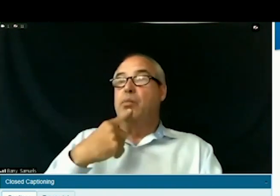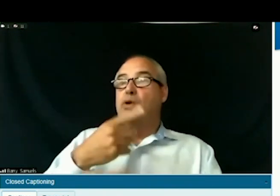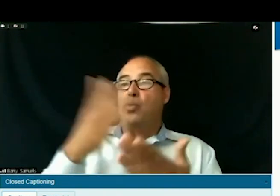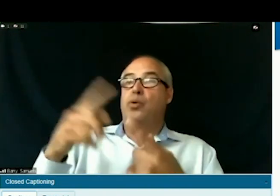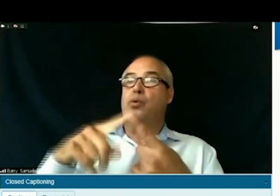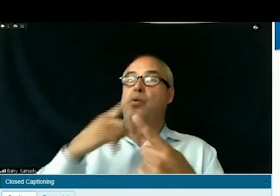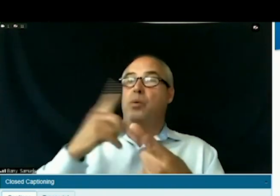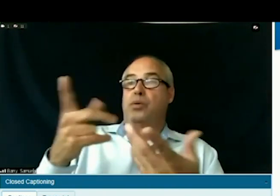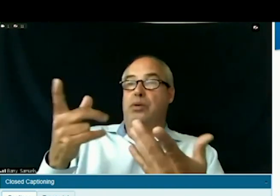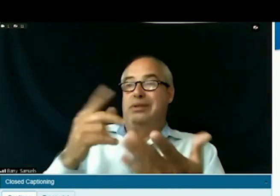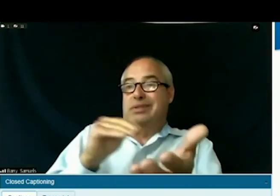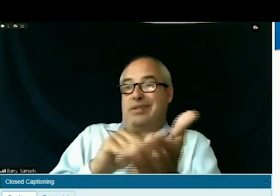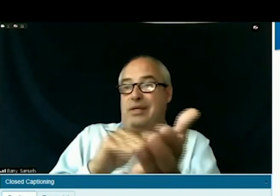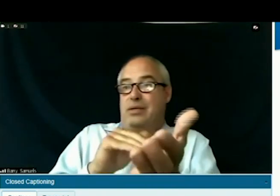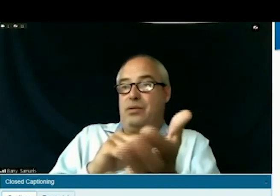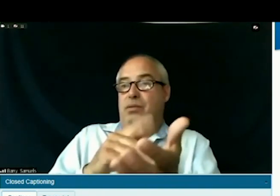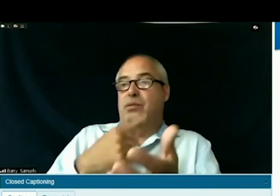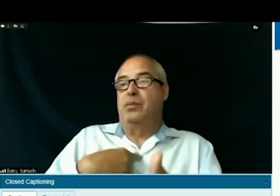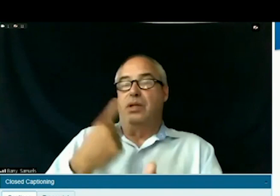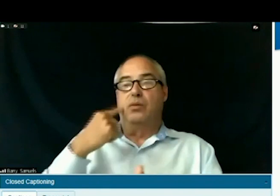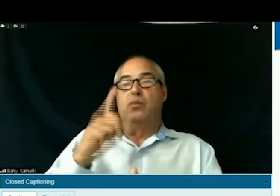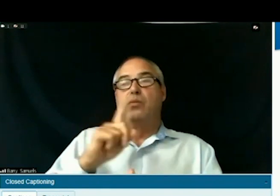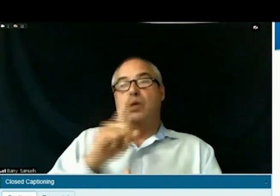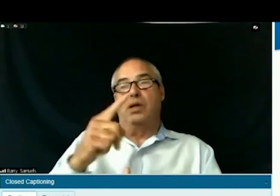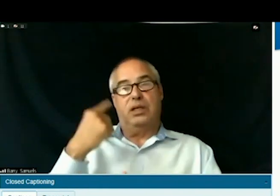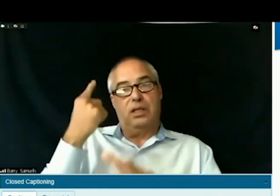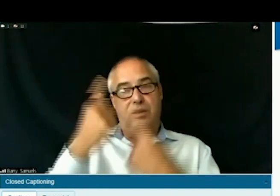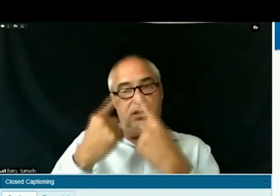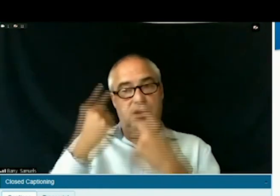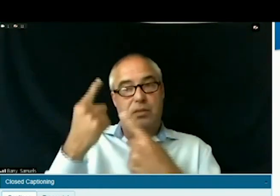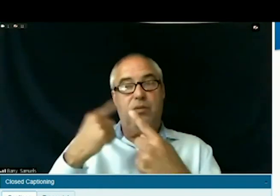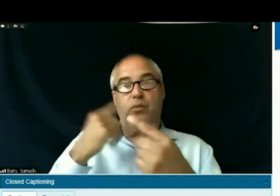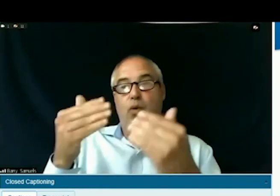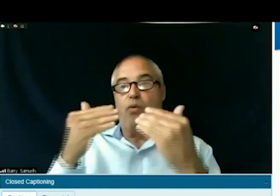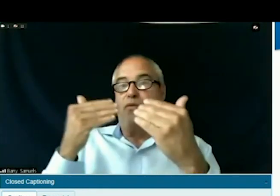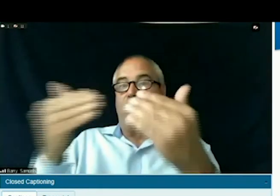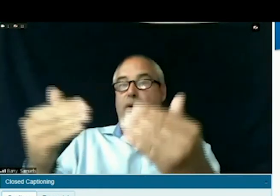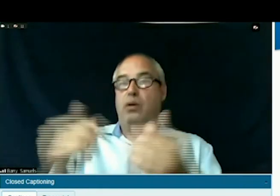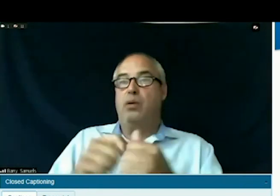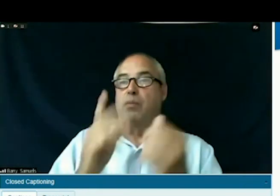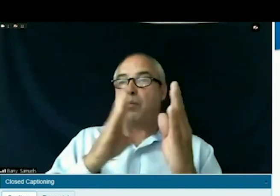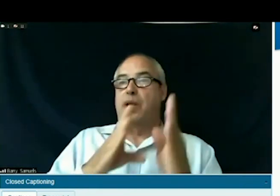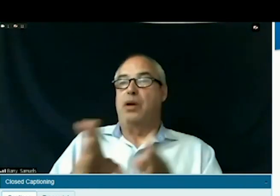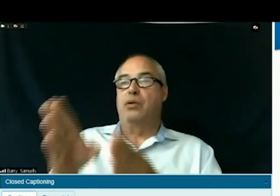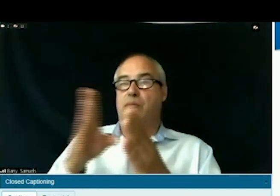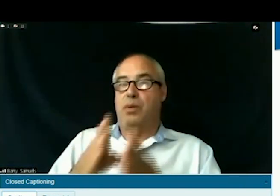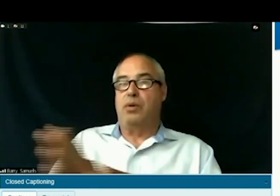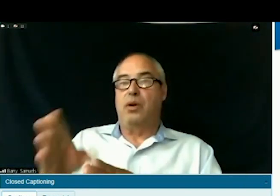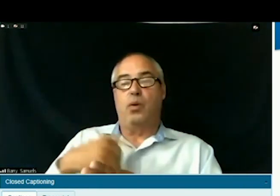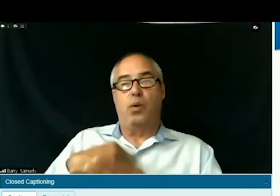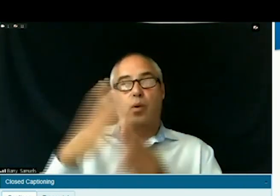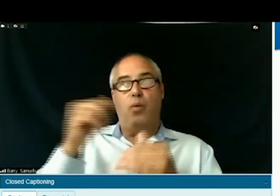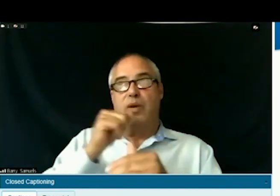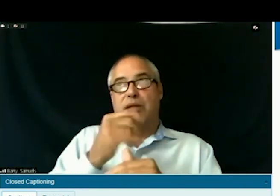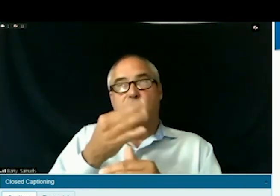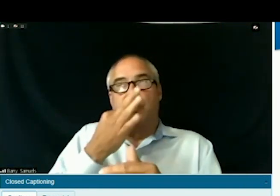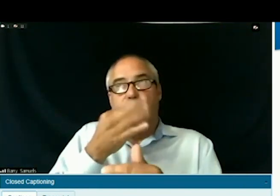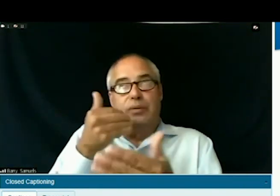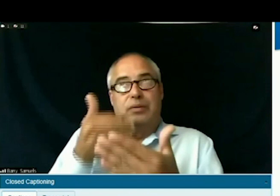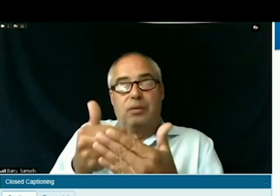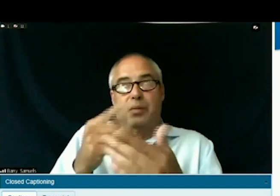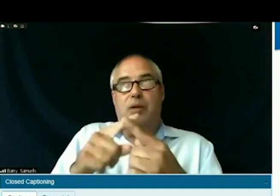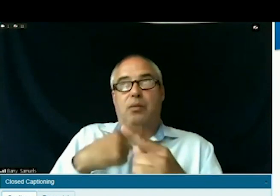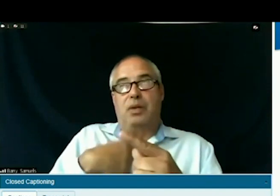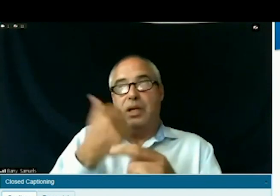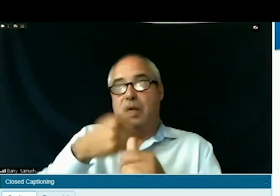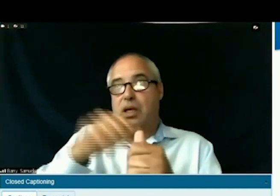to get to work? So I think we have to really consider going forward, and preparing, and I hope not in the near future, for any other